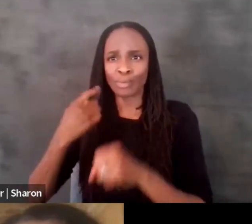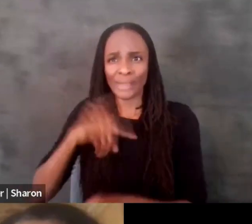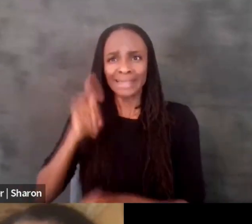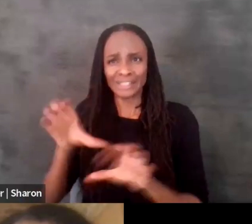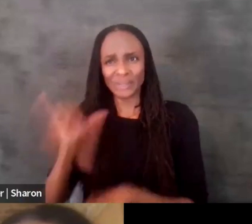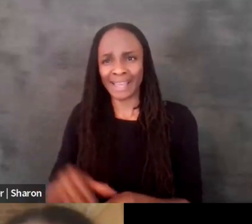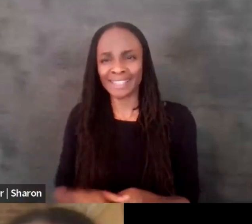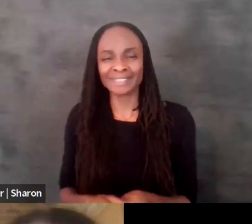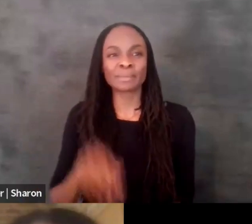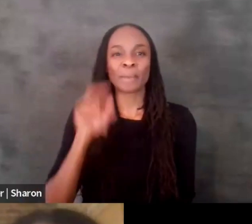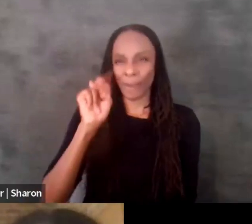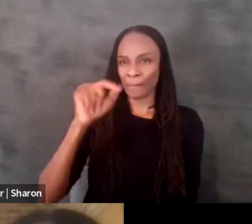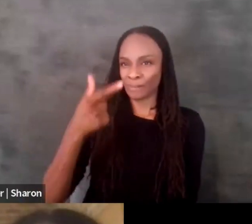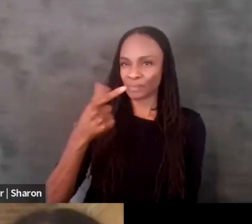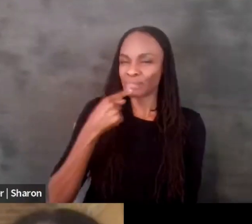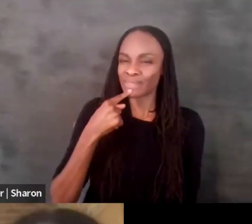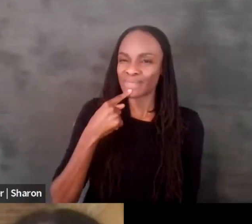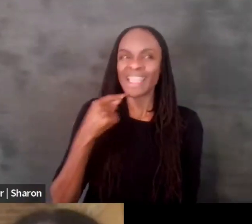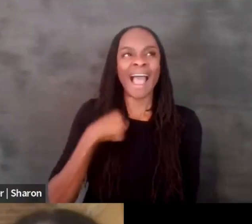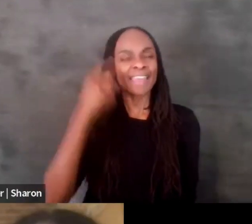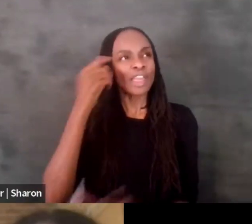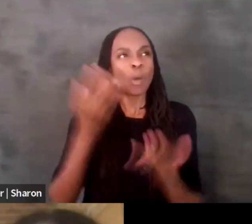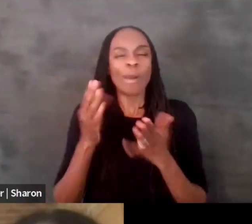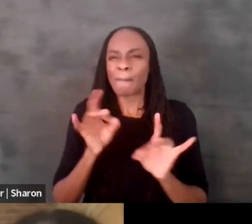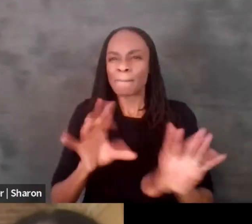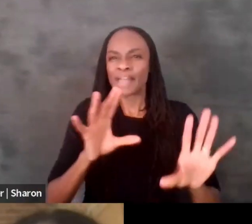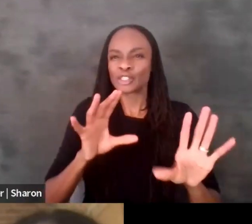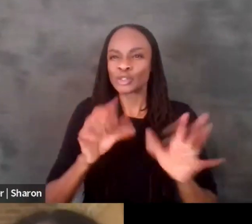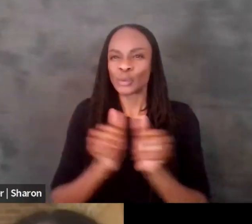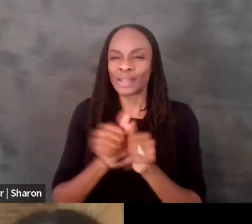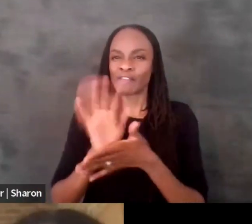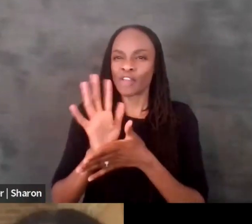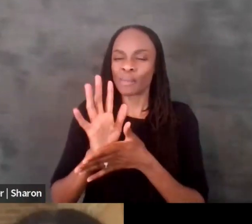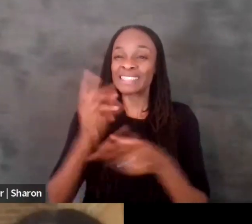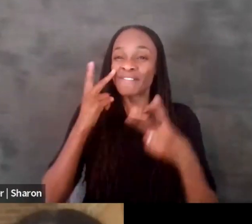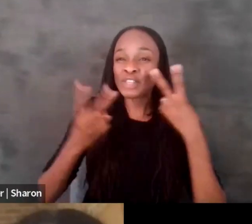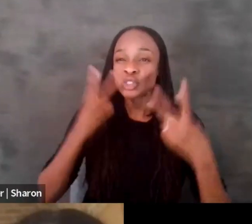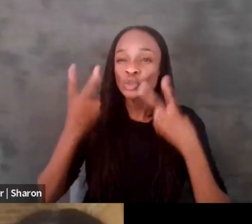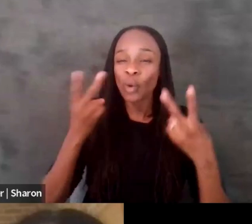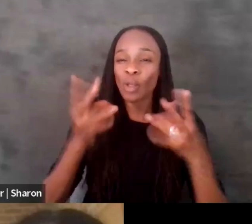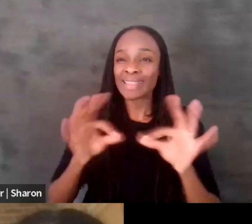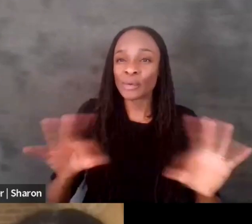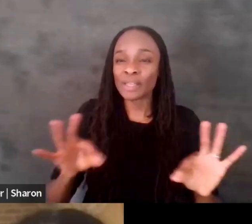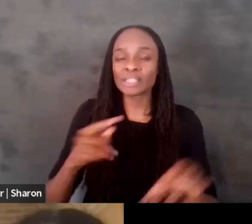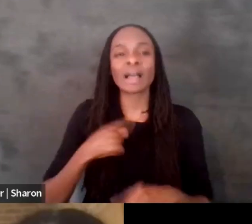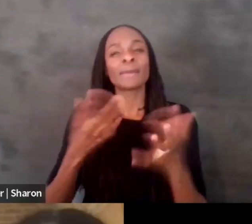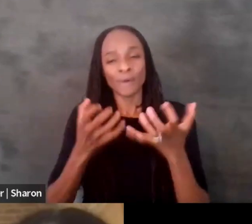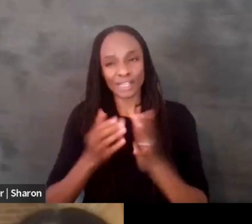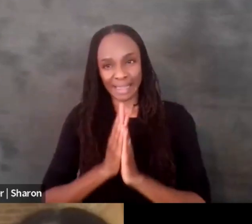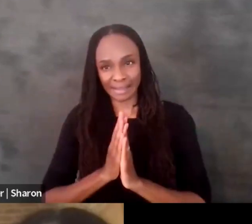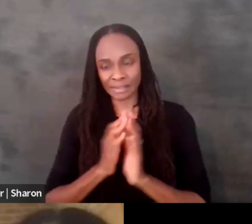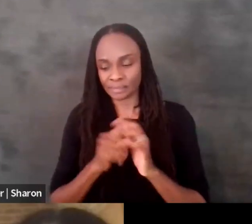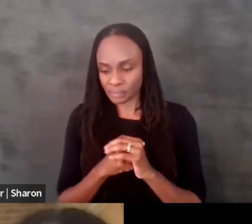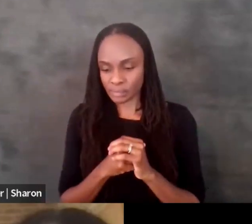think what's so magical about the film is its visual language. And I wanted to ask,